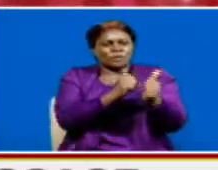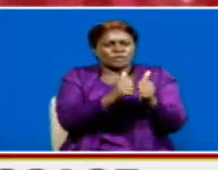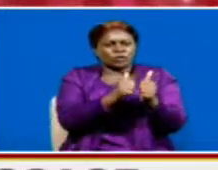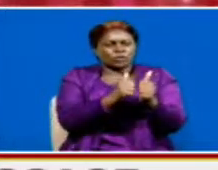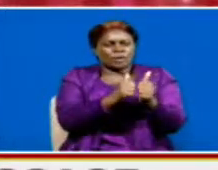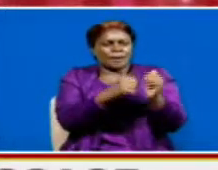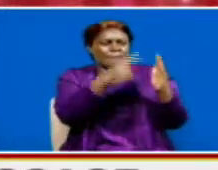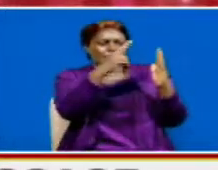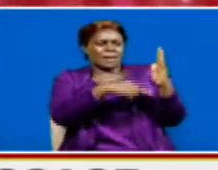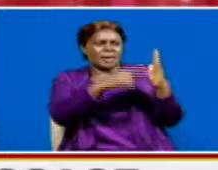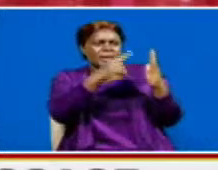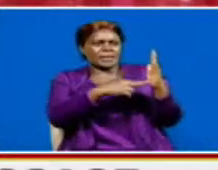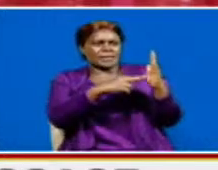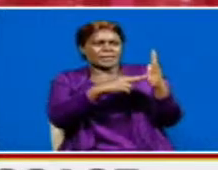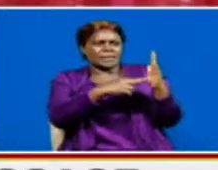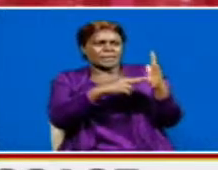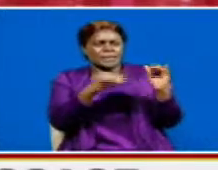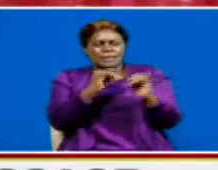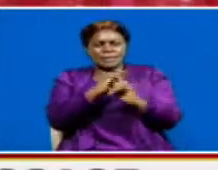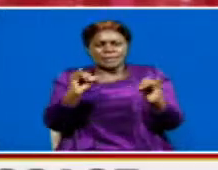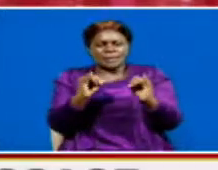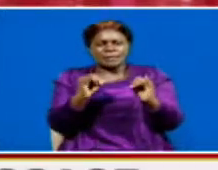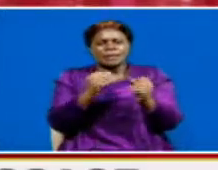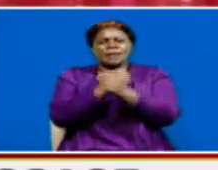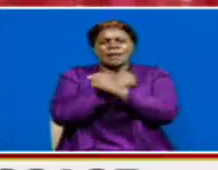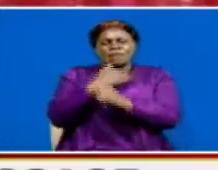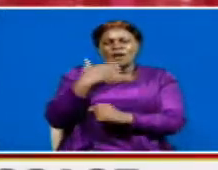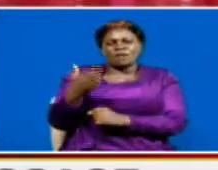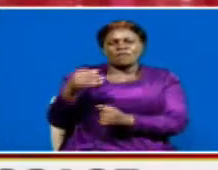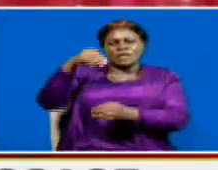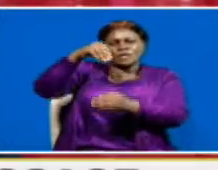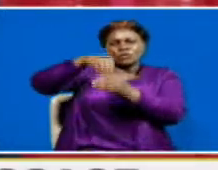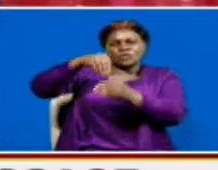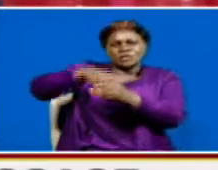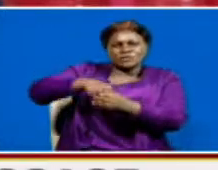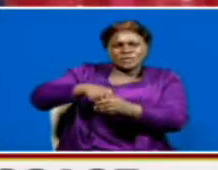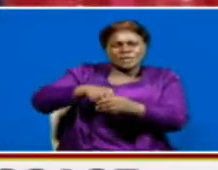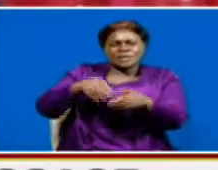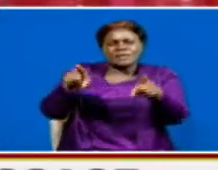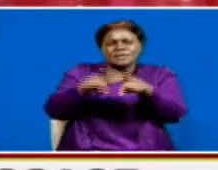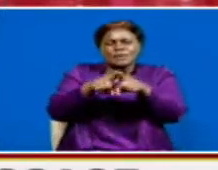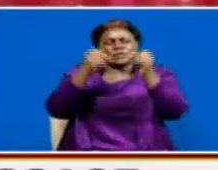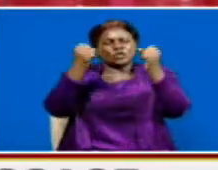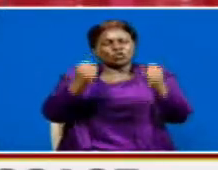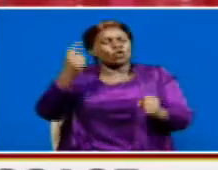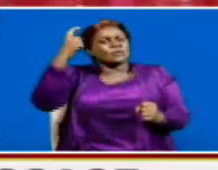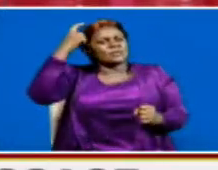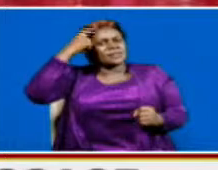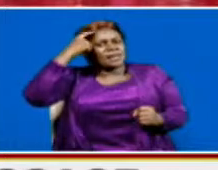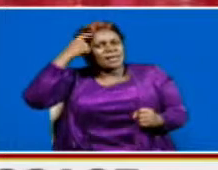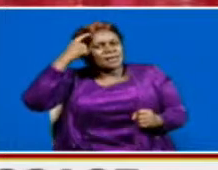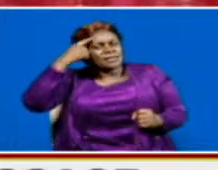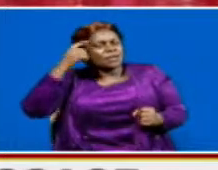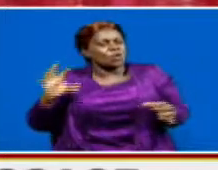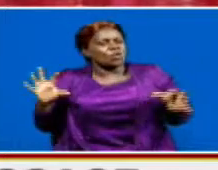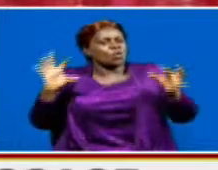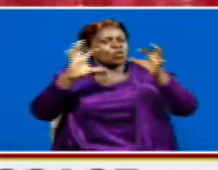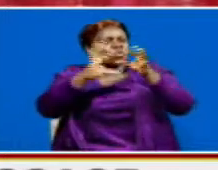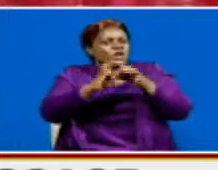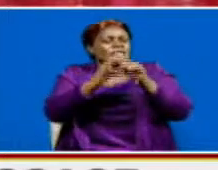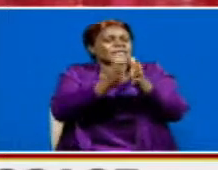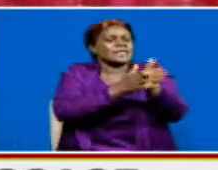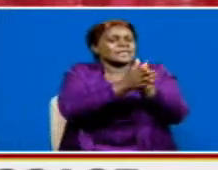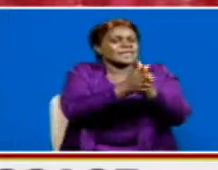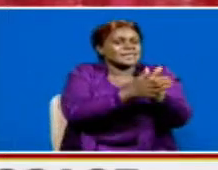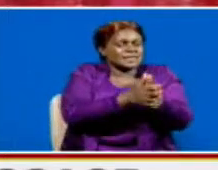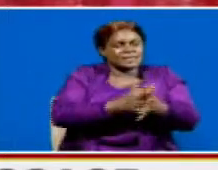merit are underpinned by compassion, inclusivity, and a strong sense of collective interest.